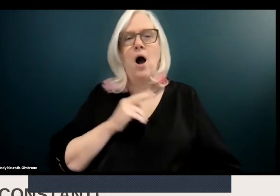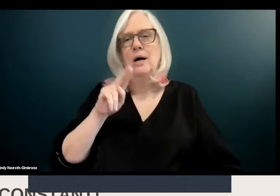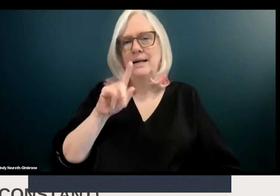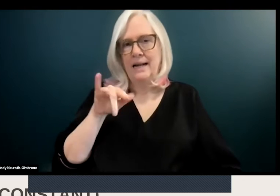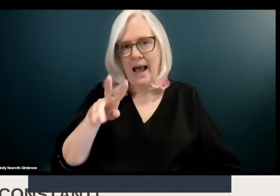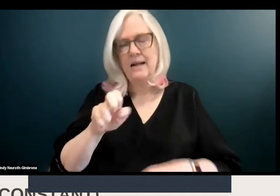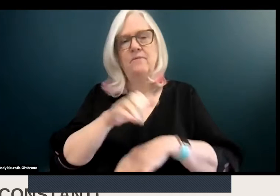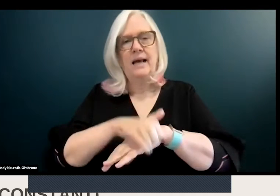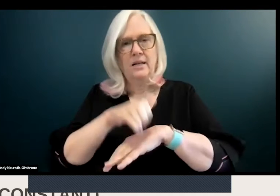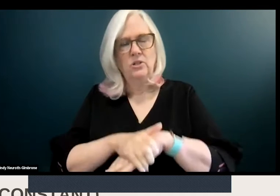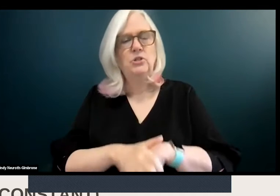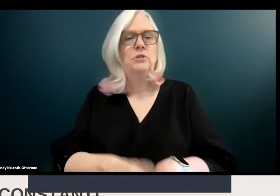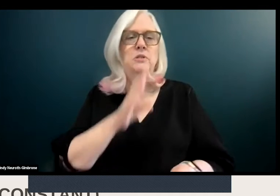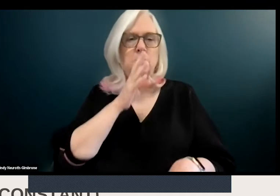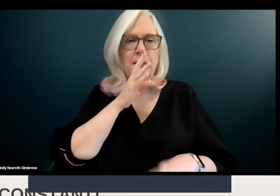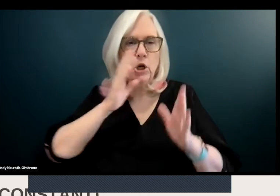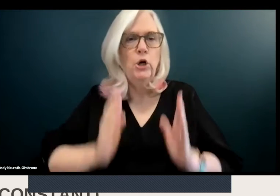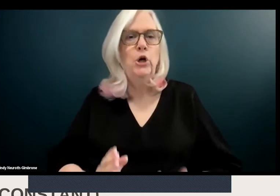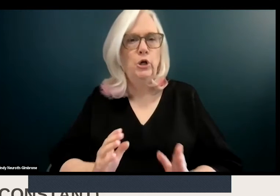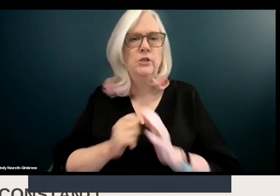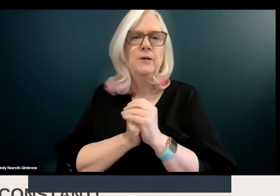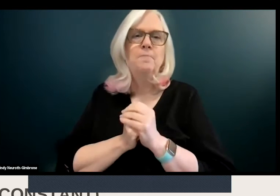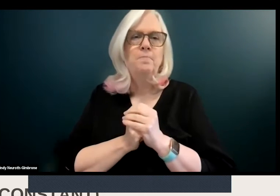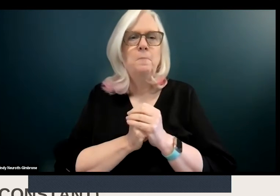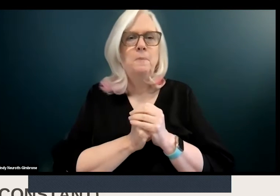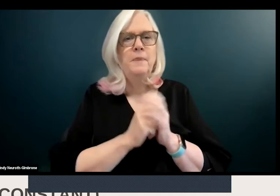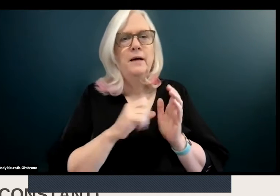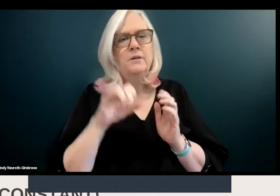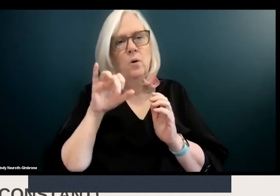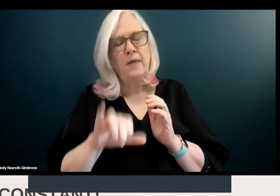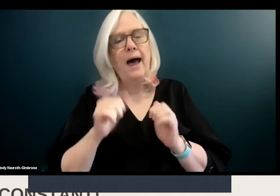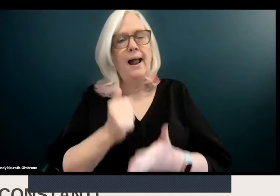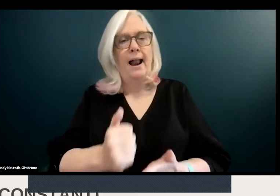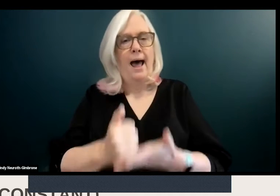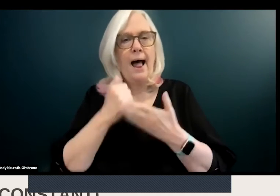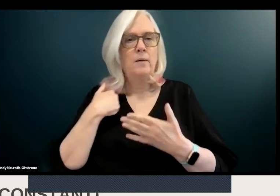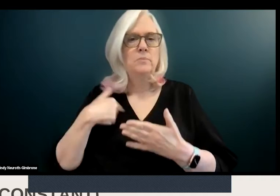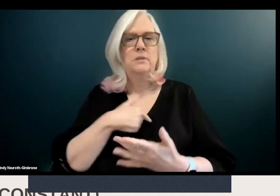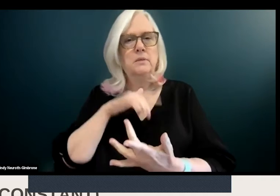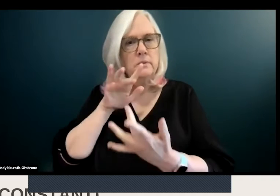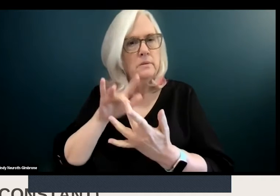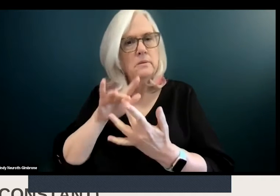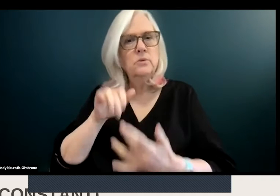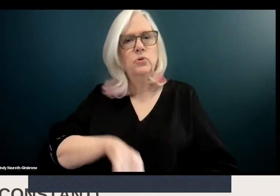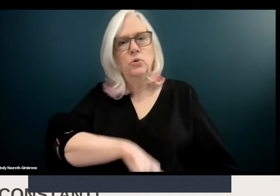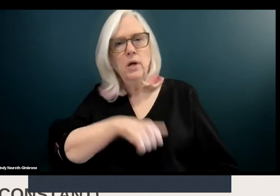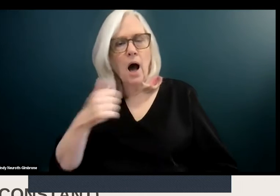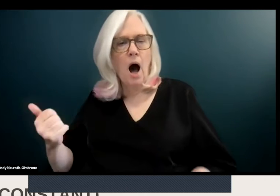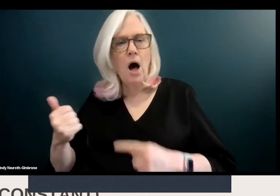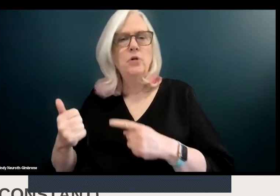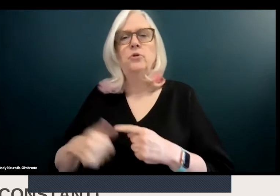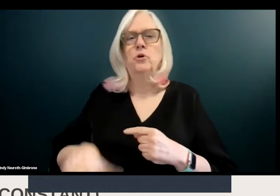of the English 105 course. So that helps us get to those other 21,000, undergrads that